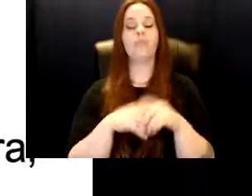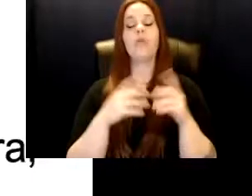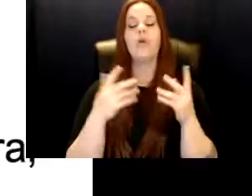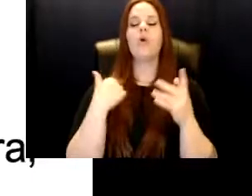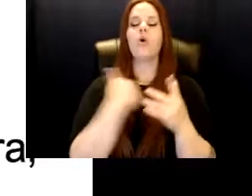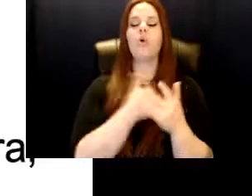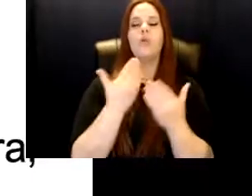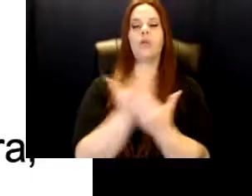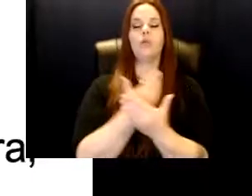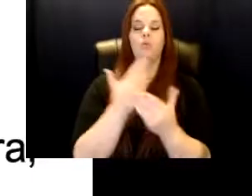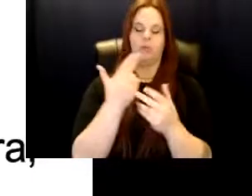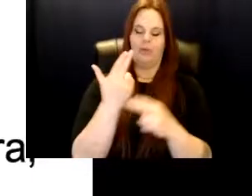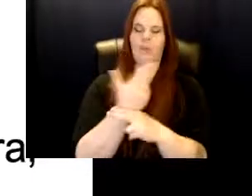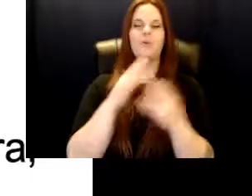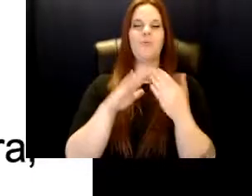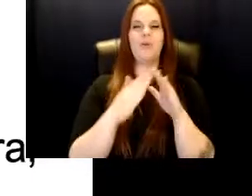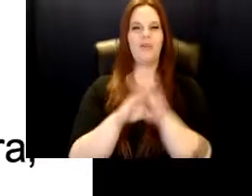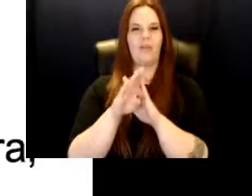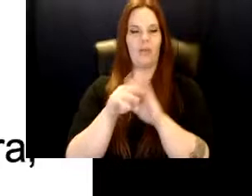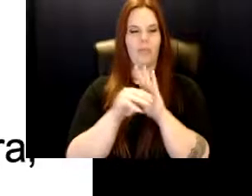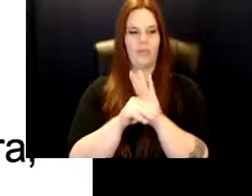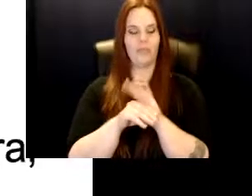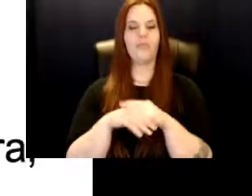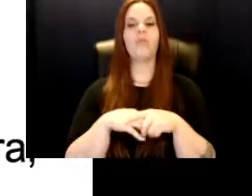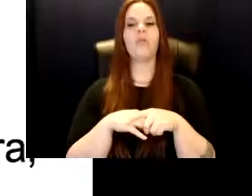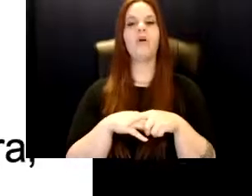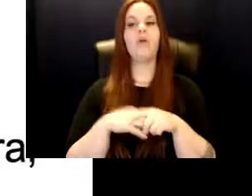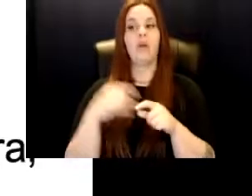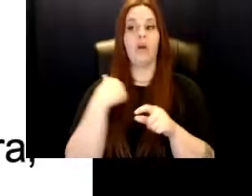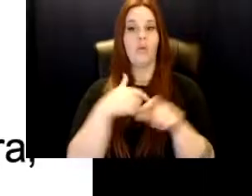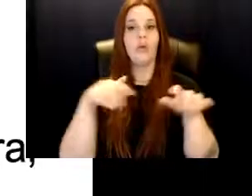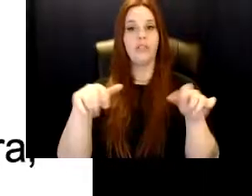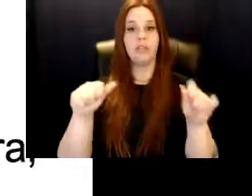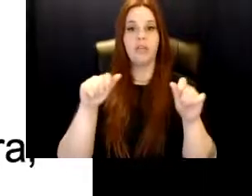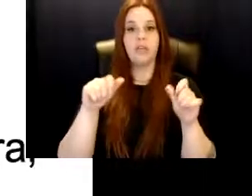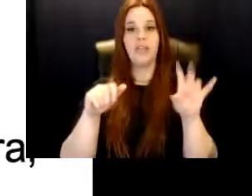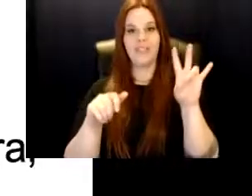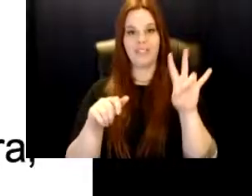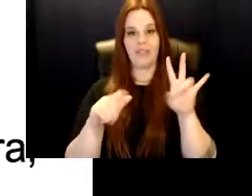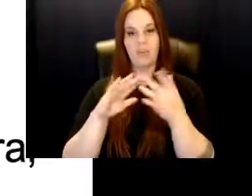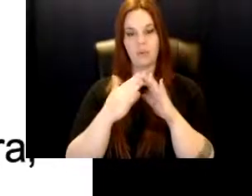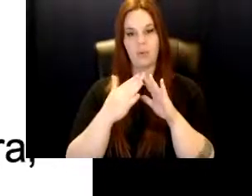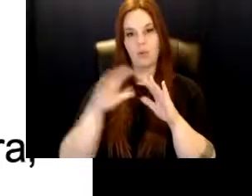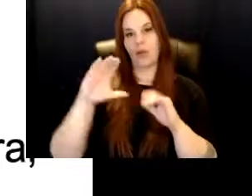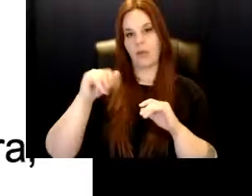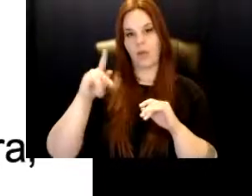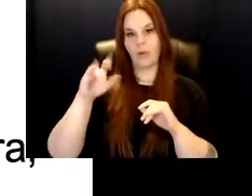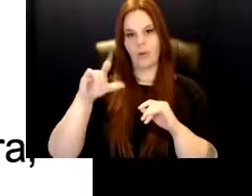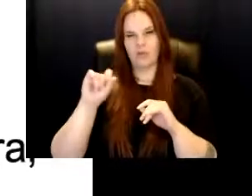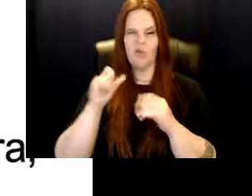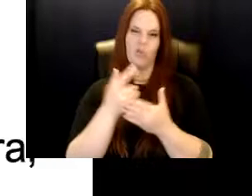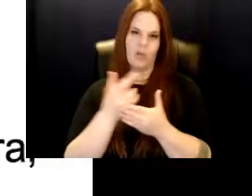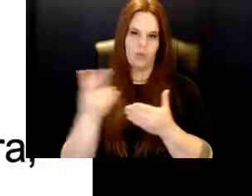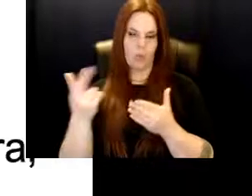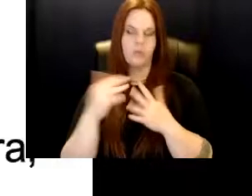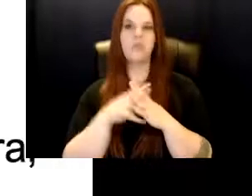community development model from Flora, and Frey, and we took 7 community capitals or resources, if you will, which have